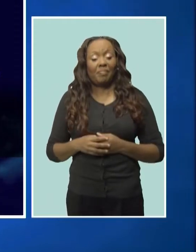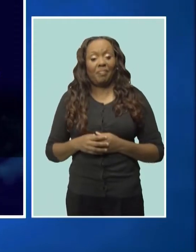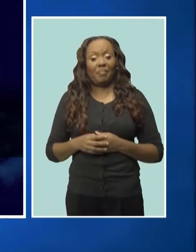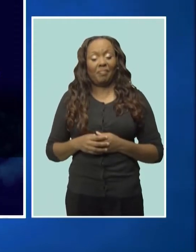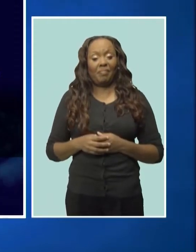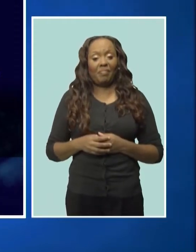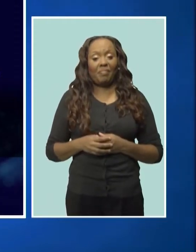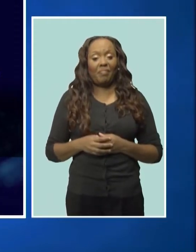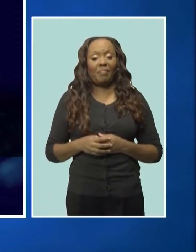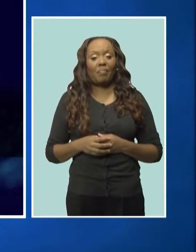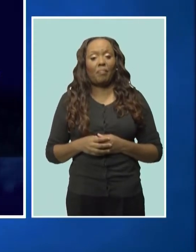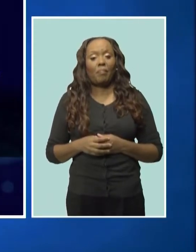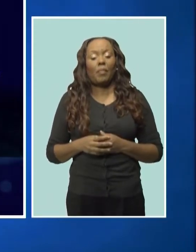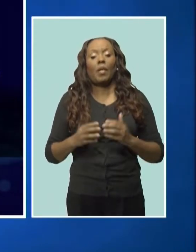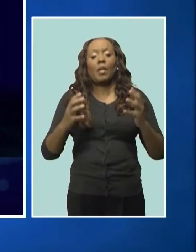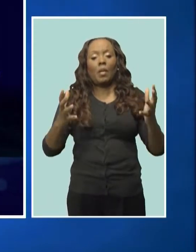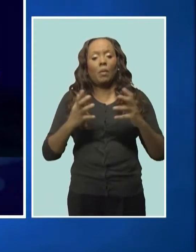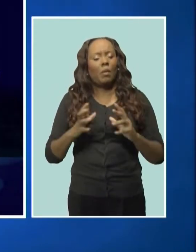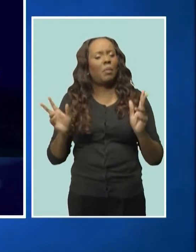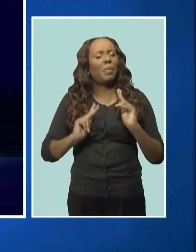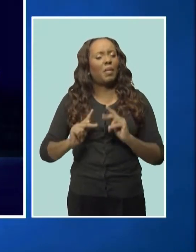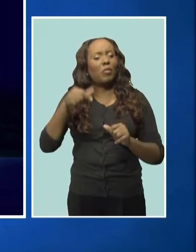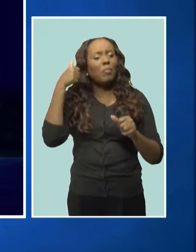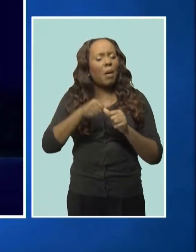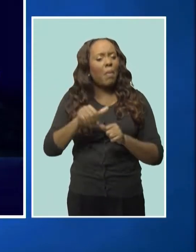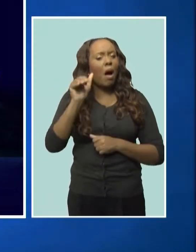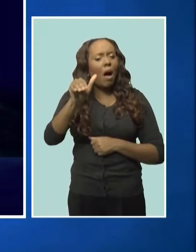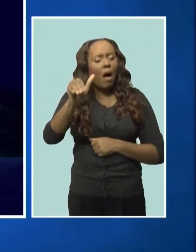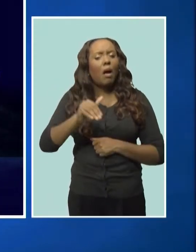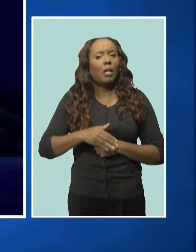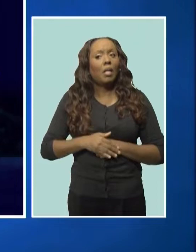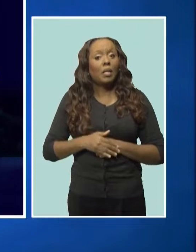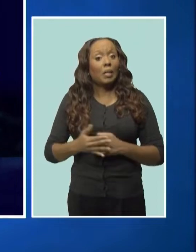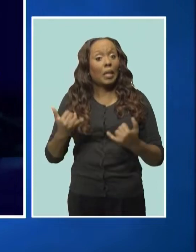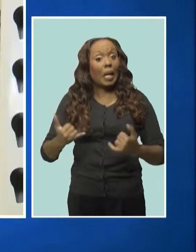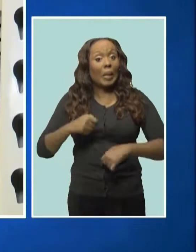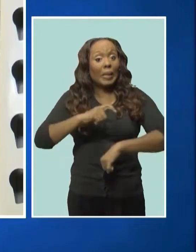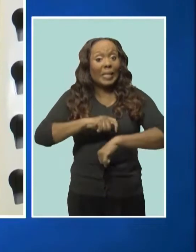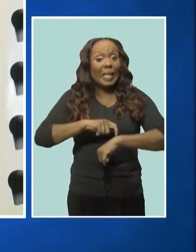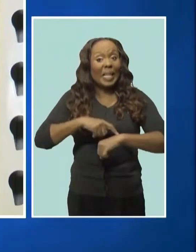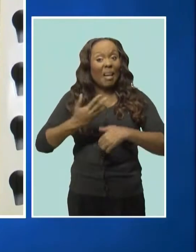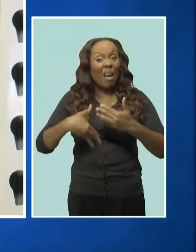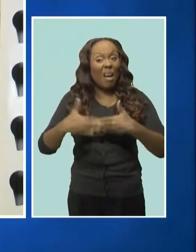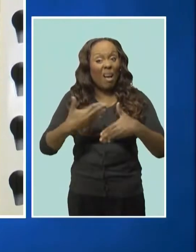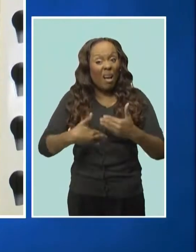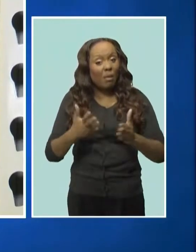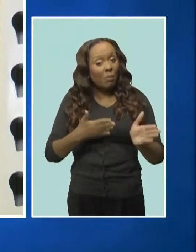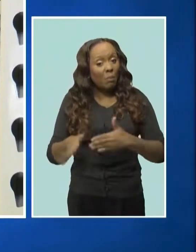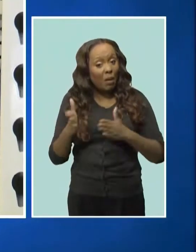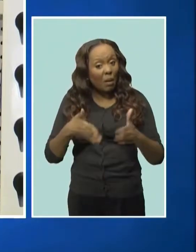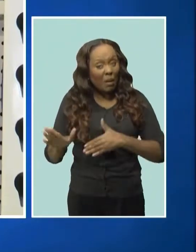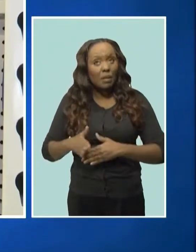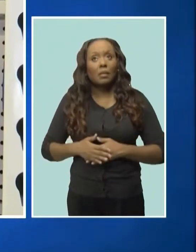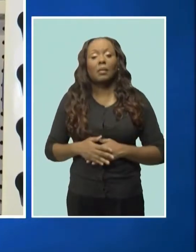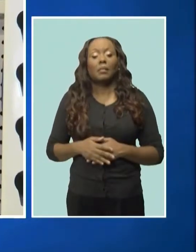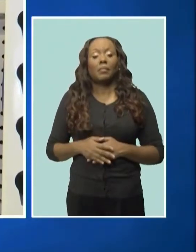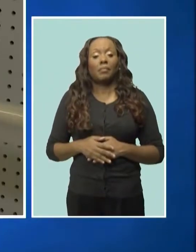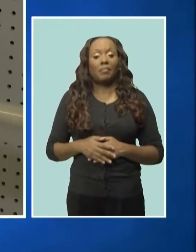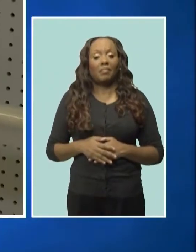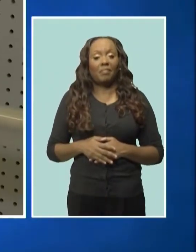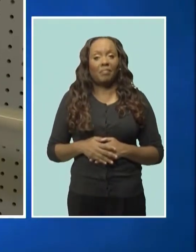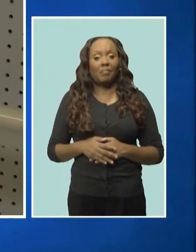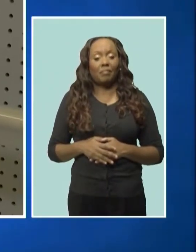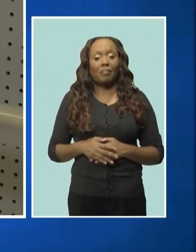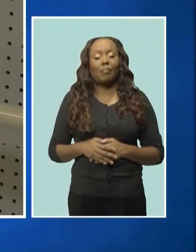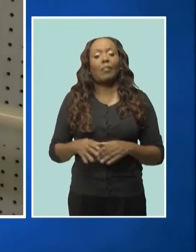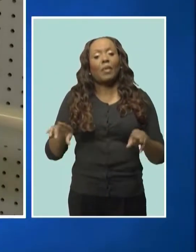just to bring it front of mind for all Barbadians that this is that time of the year. Additionally, the Home Affairs Minister